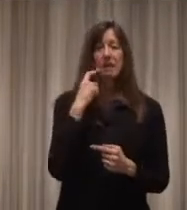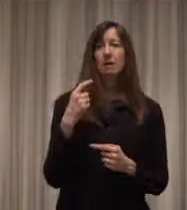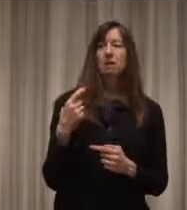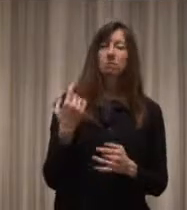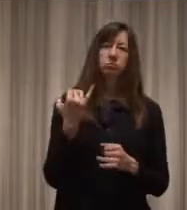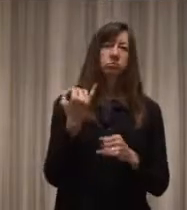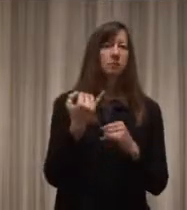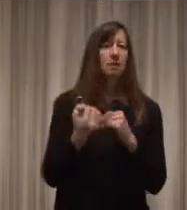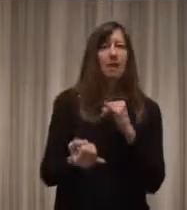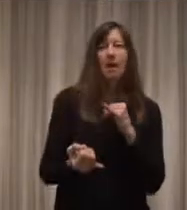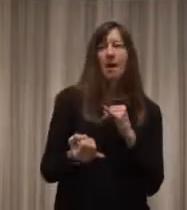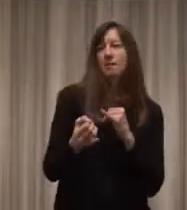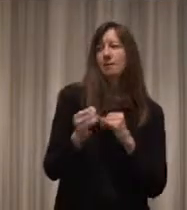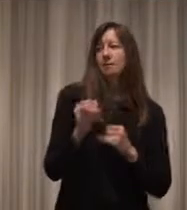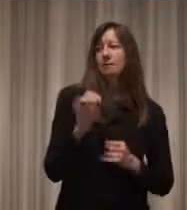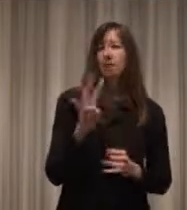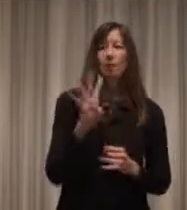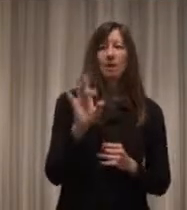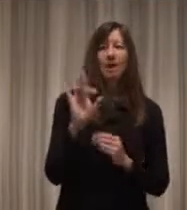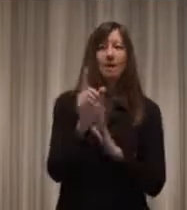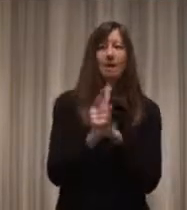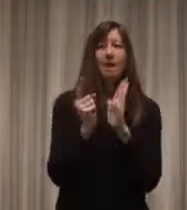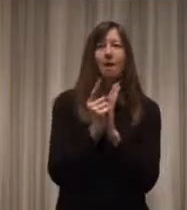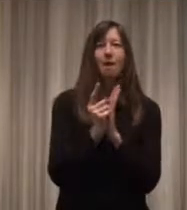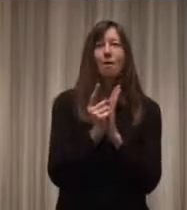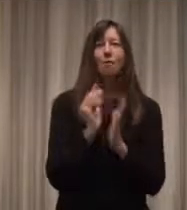public works workers,